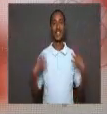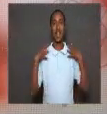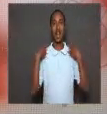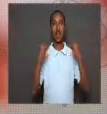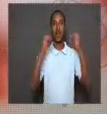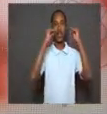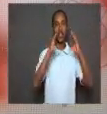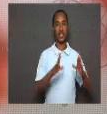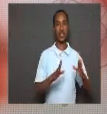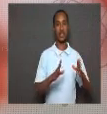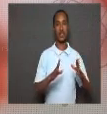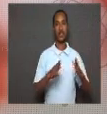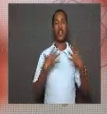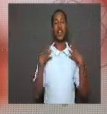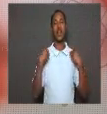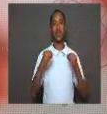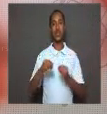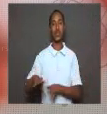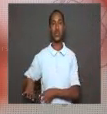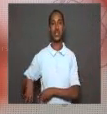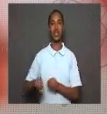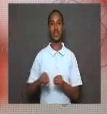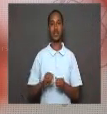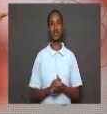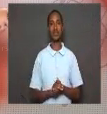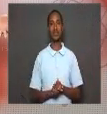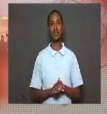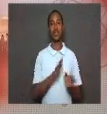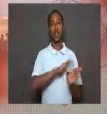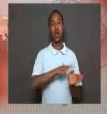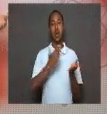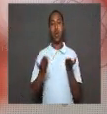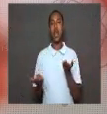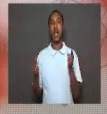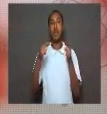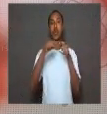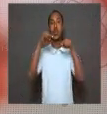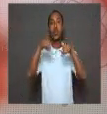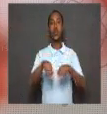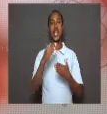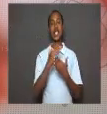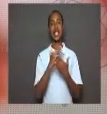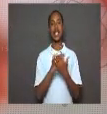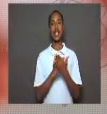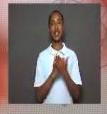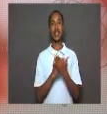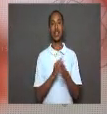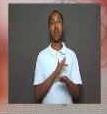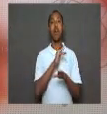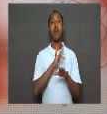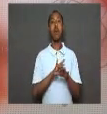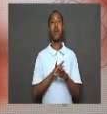Hello, teacher. Hello, students. Welcome to today's lesson